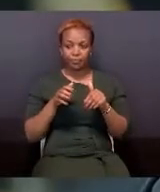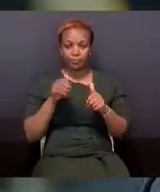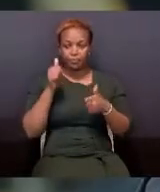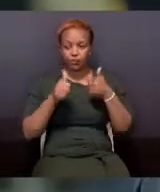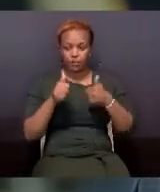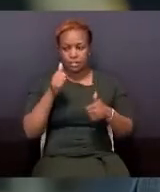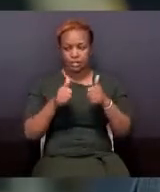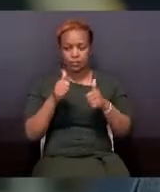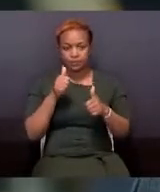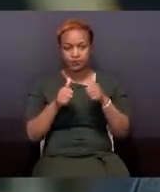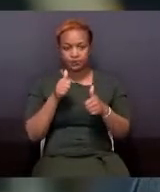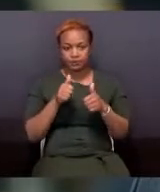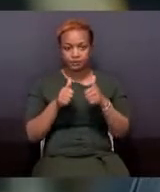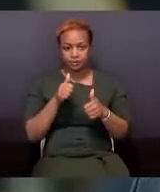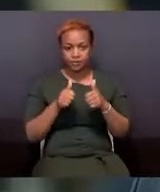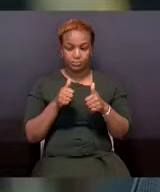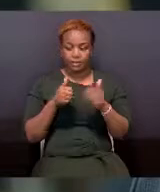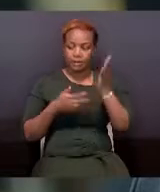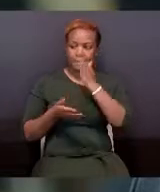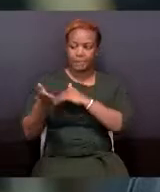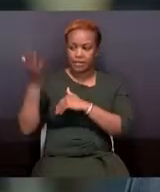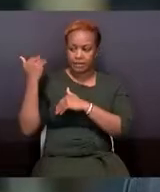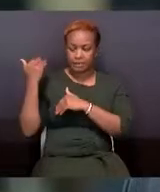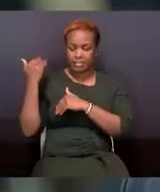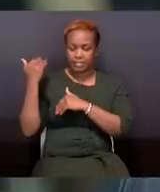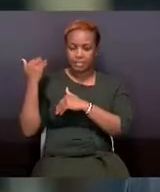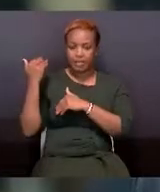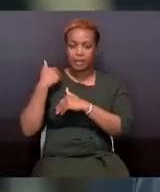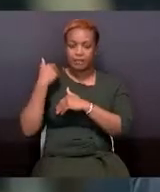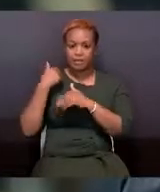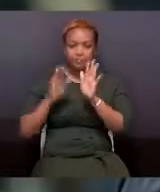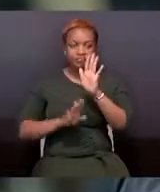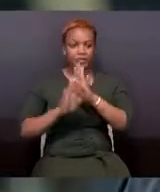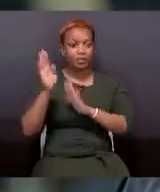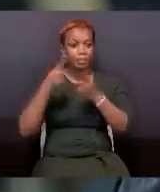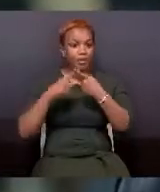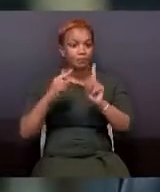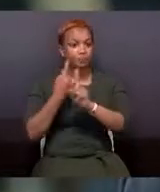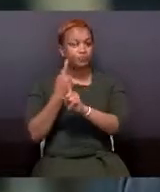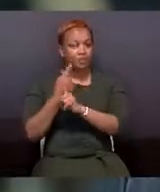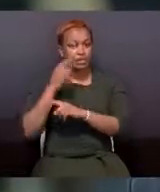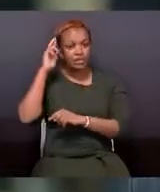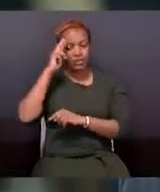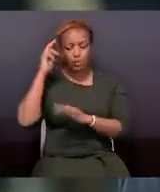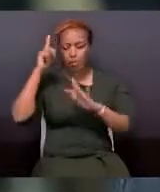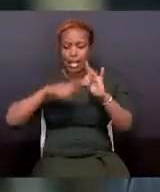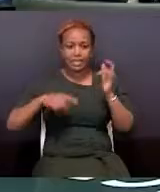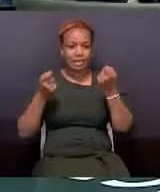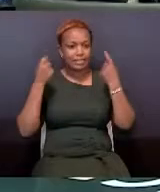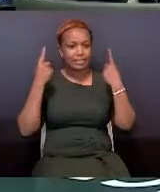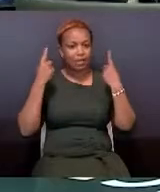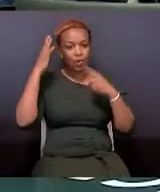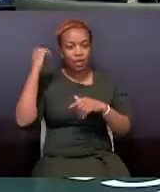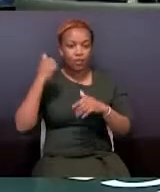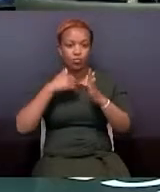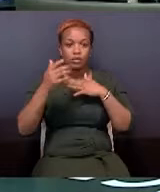which in the past had been ignored, but for reasons you can't easily understand, because whatever we